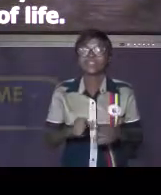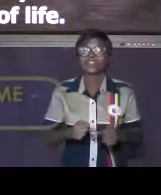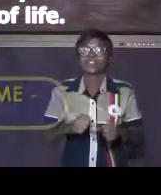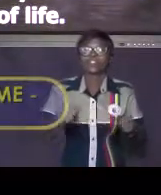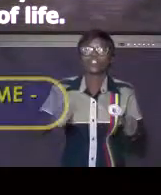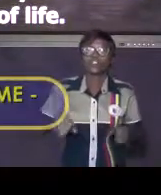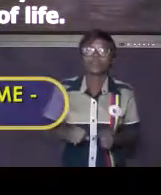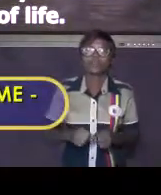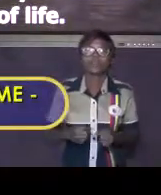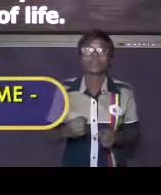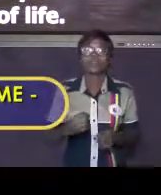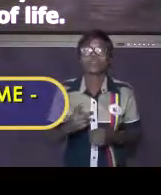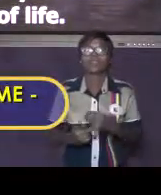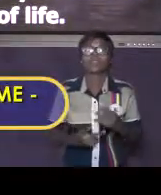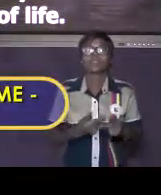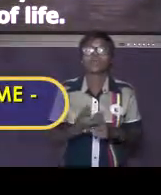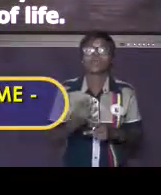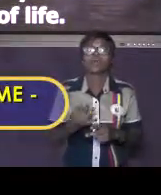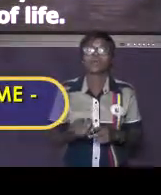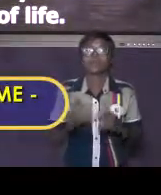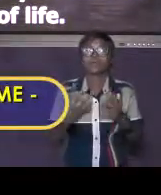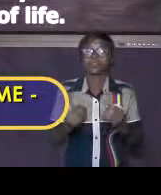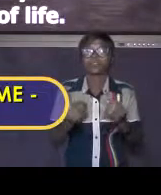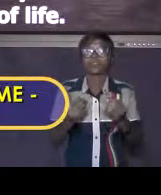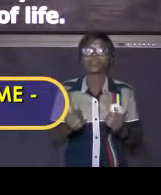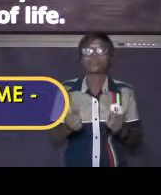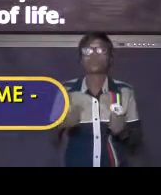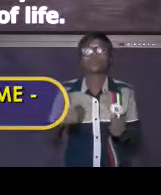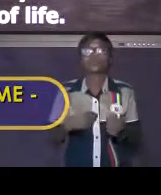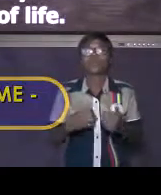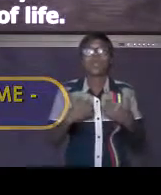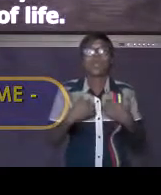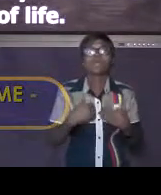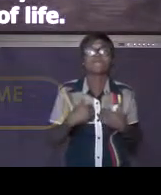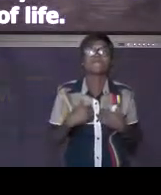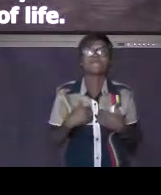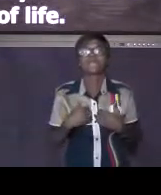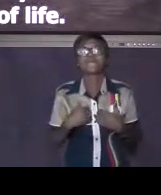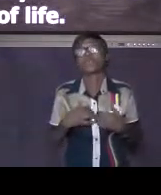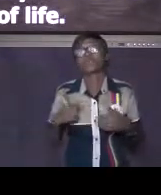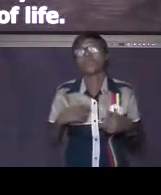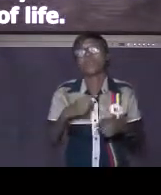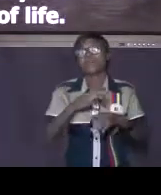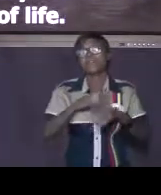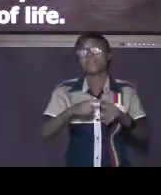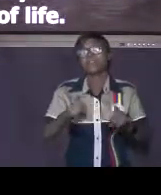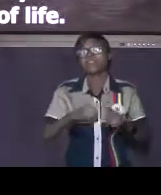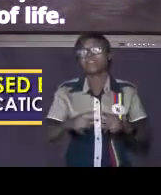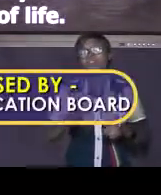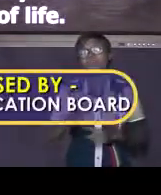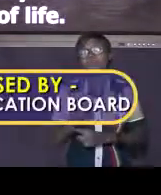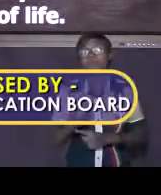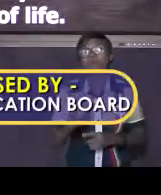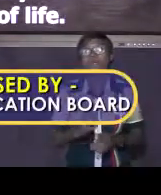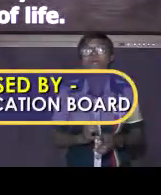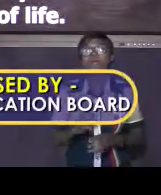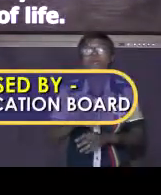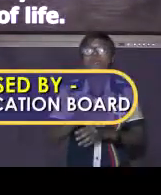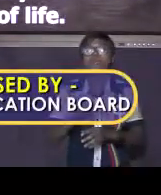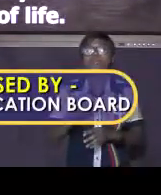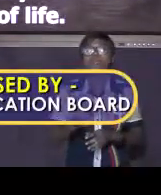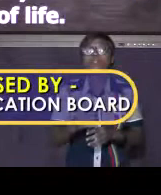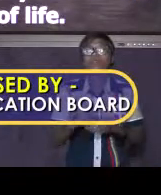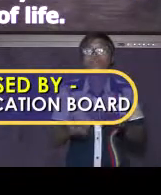of vegetation and soil we have. Now, we have different climates across the world, just like here in Nigeria,